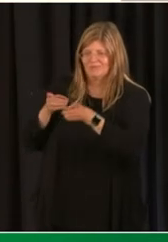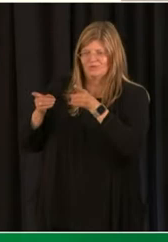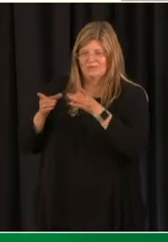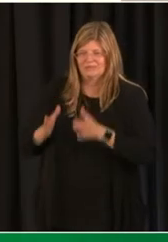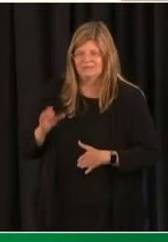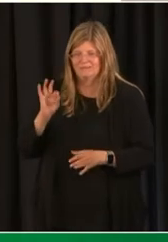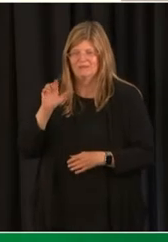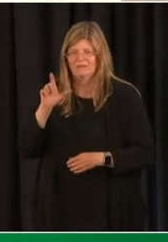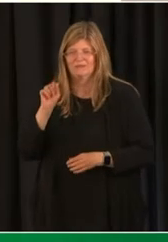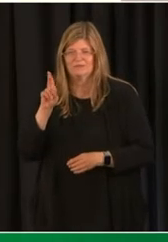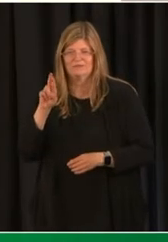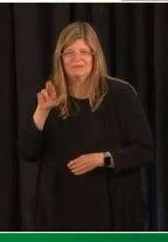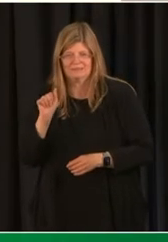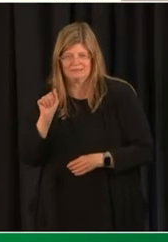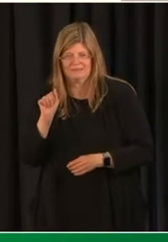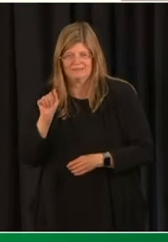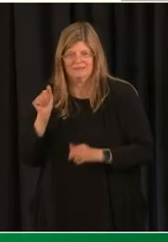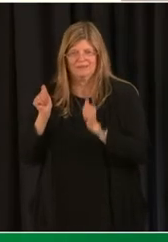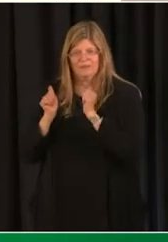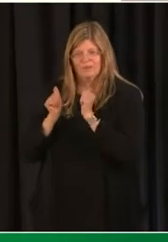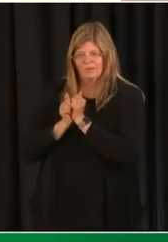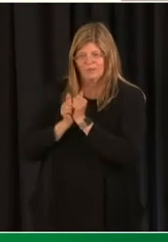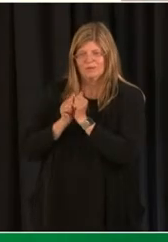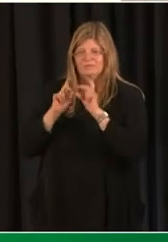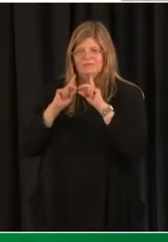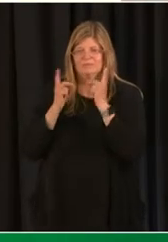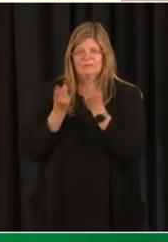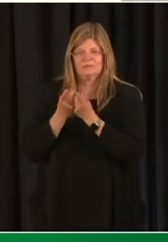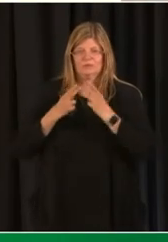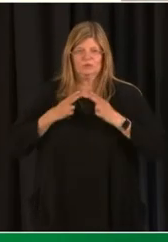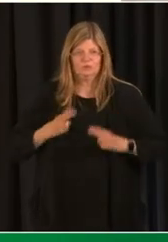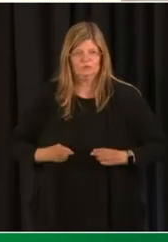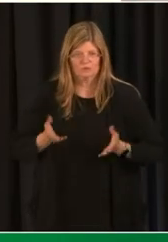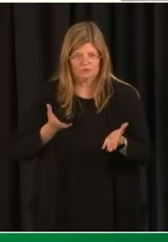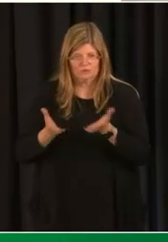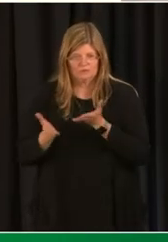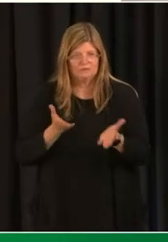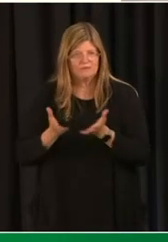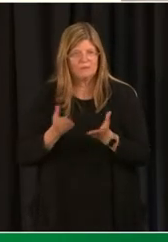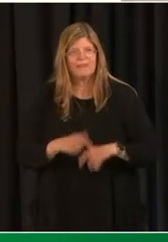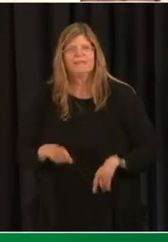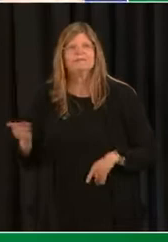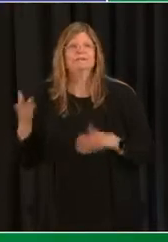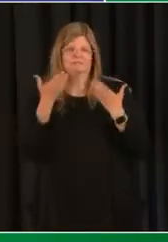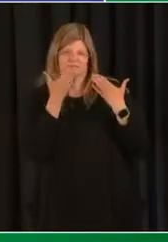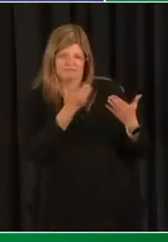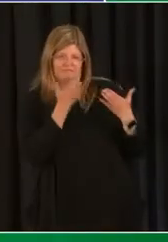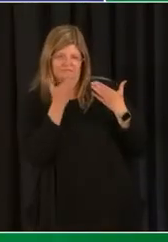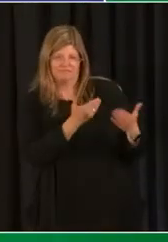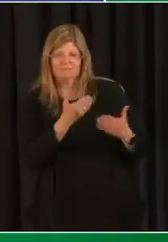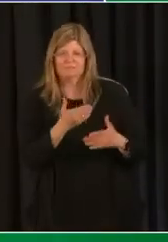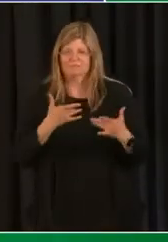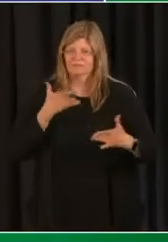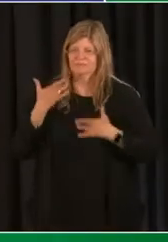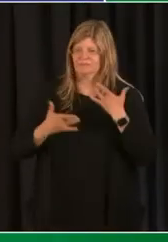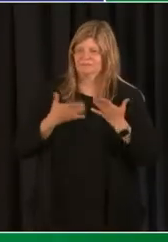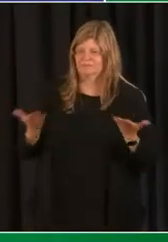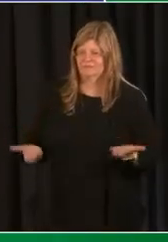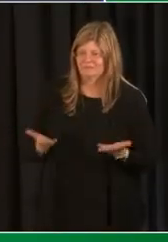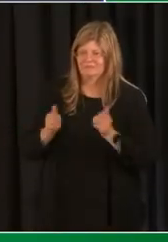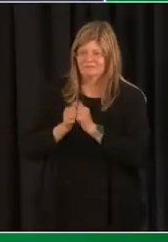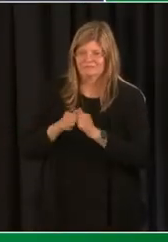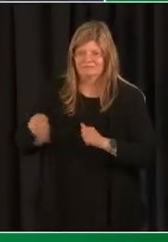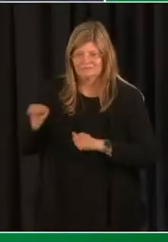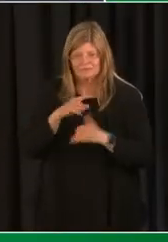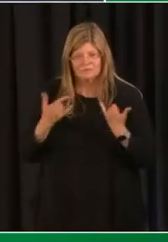with the Department of Human Services. Laura? And thank you so much, Director Donaldson. Thank you, Deputy Mayor. I'm thrilled to be here with you today on